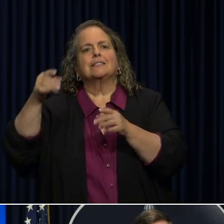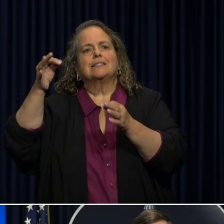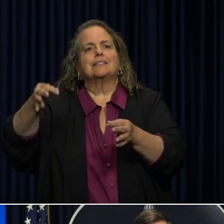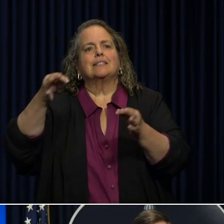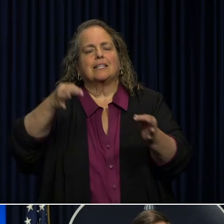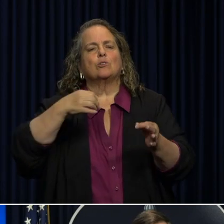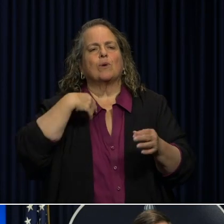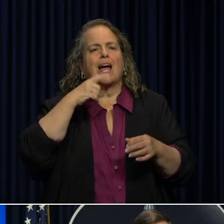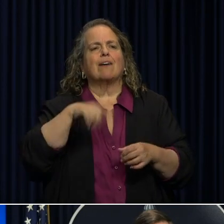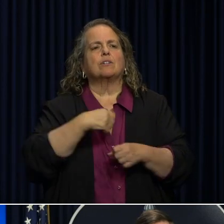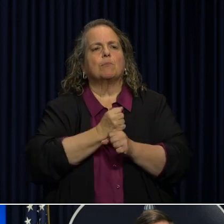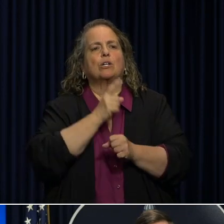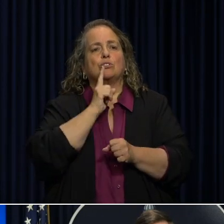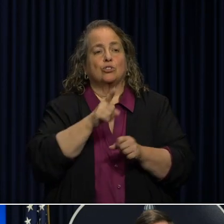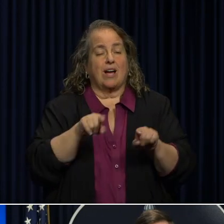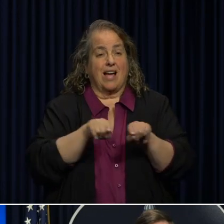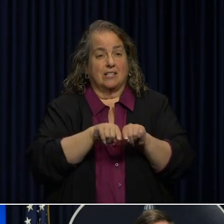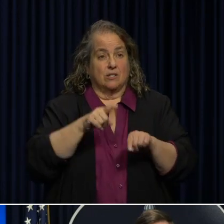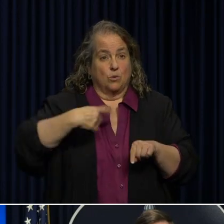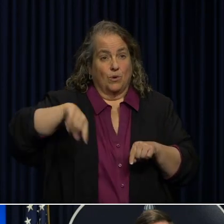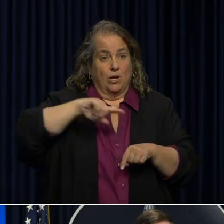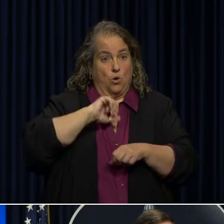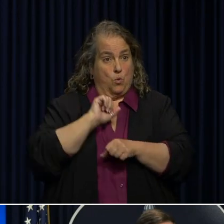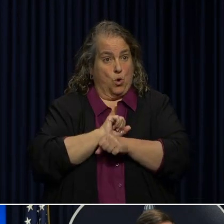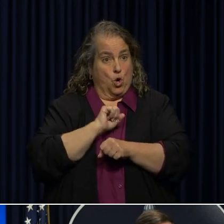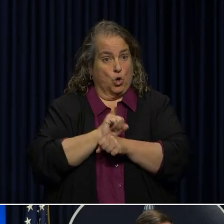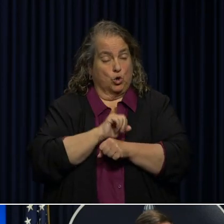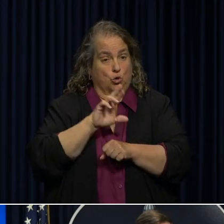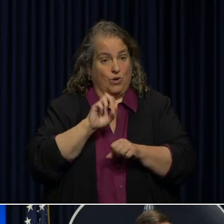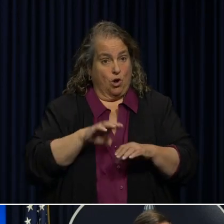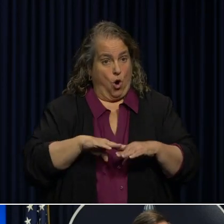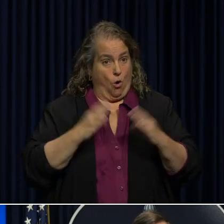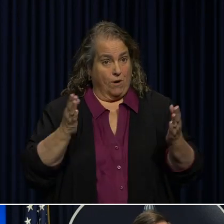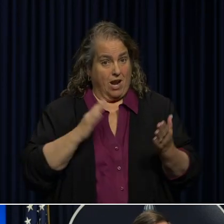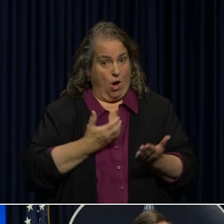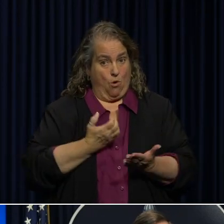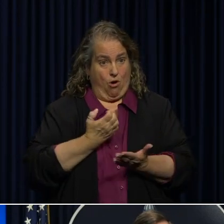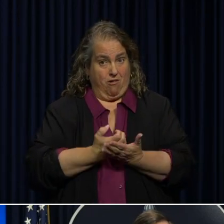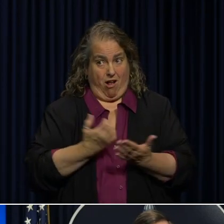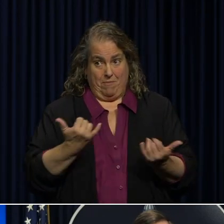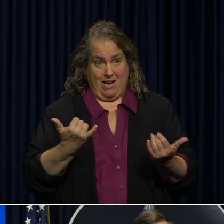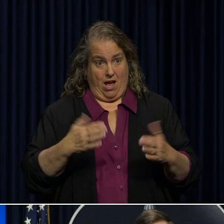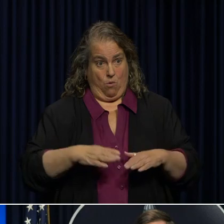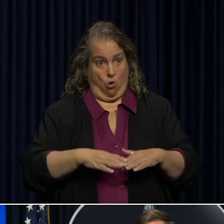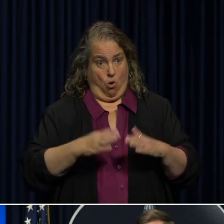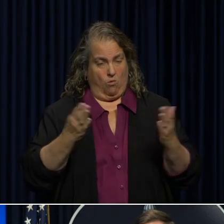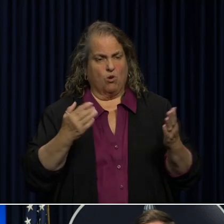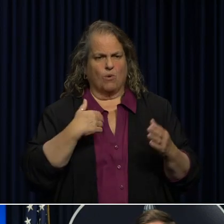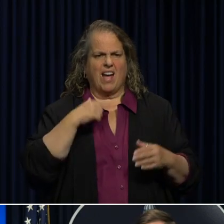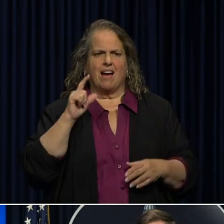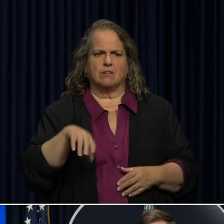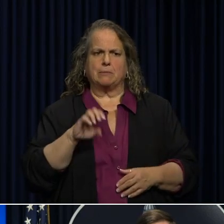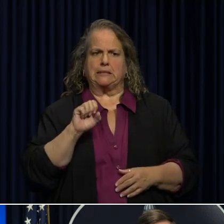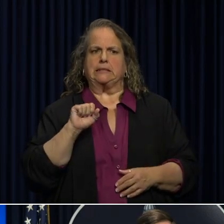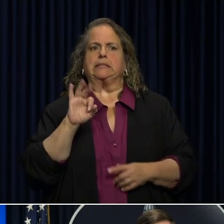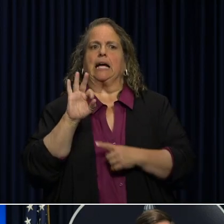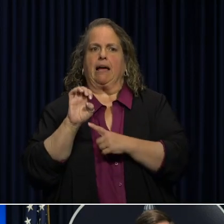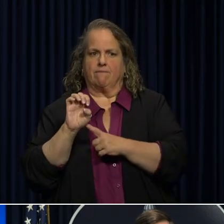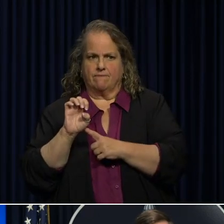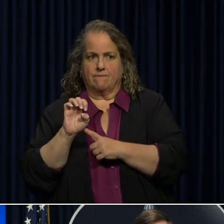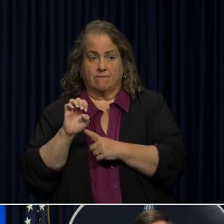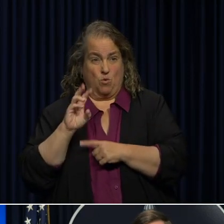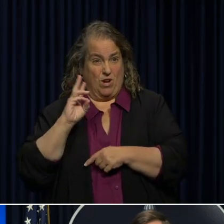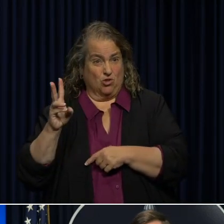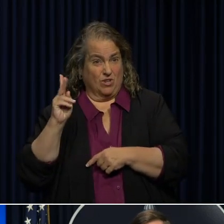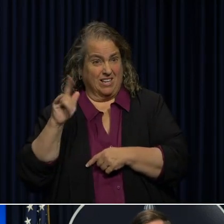as we work to reopen our economies, that we are safe. And right now, so much of Western Kentucky are seeing cases like